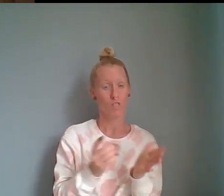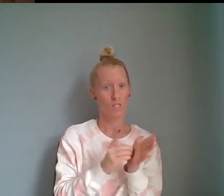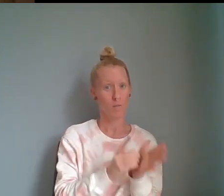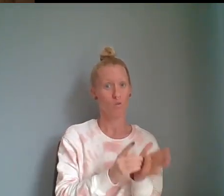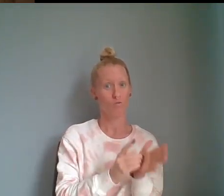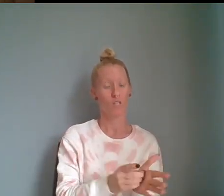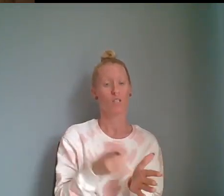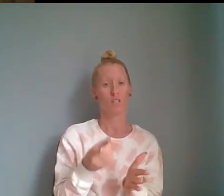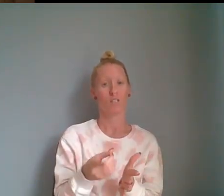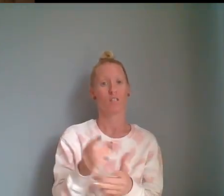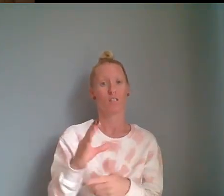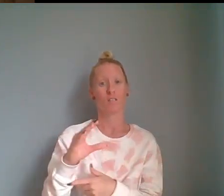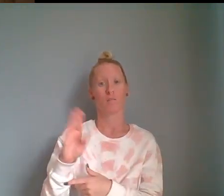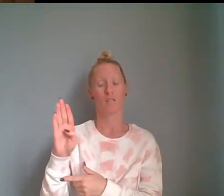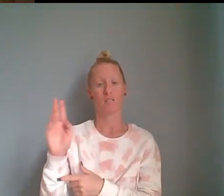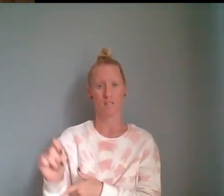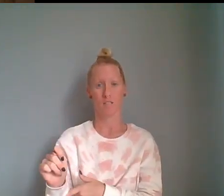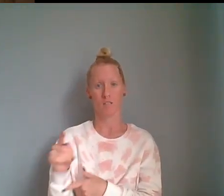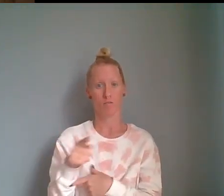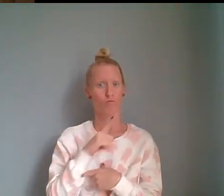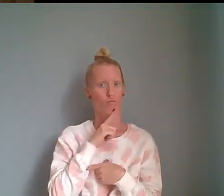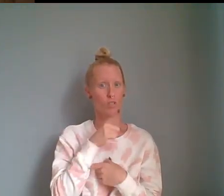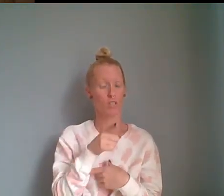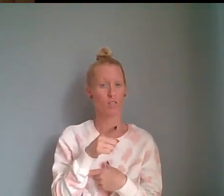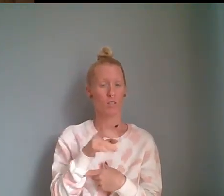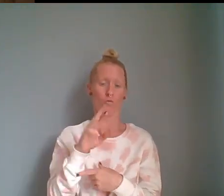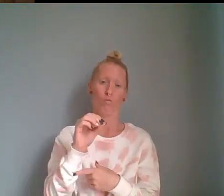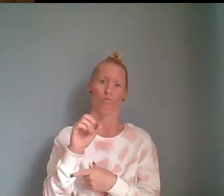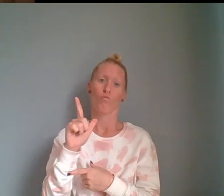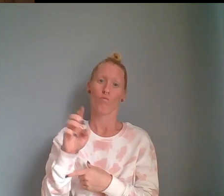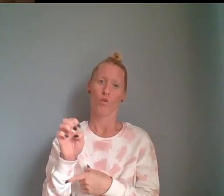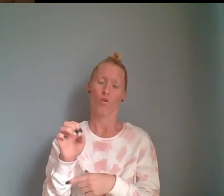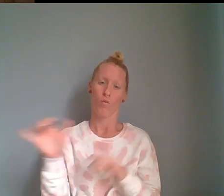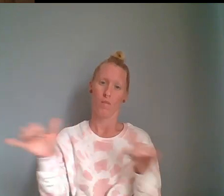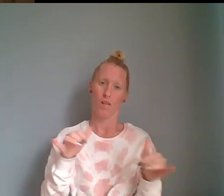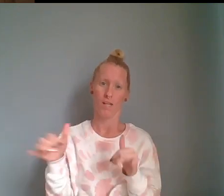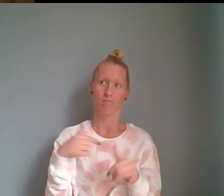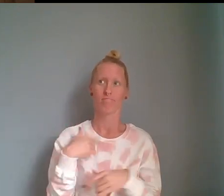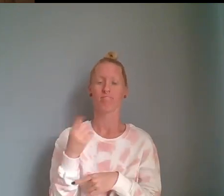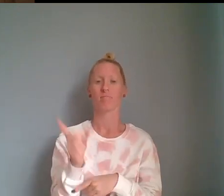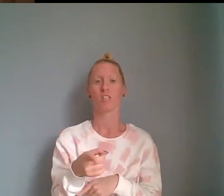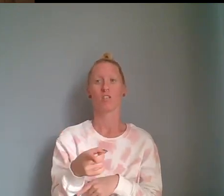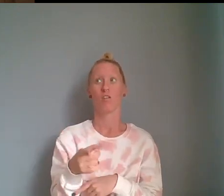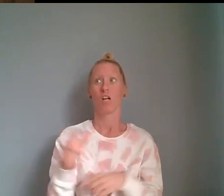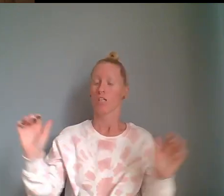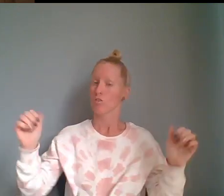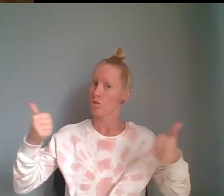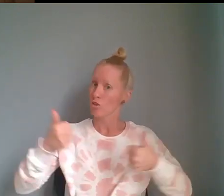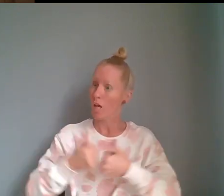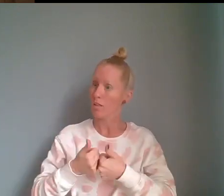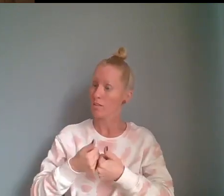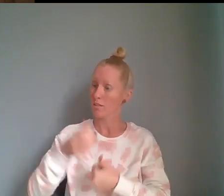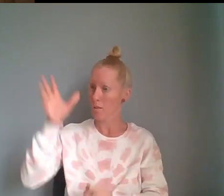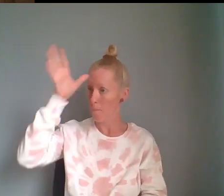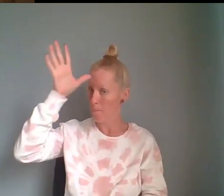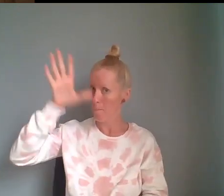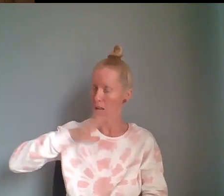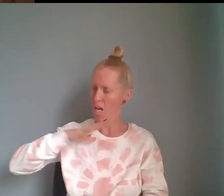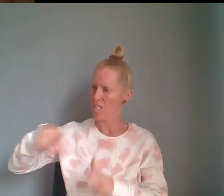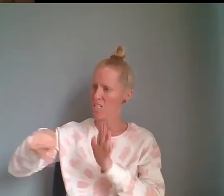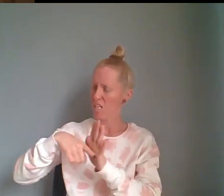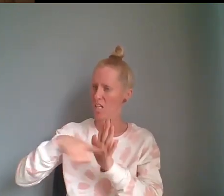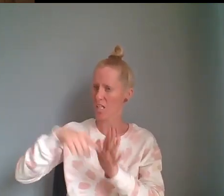it's a pretty realistic role play of how she goes after and helps to challenge a gentleman's